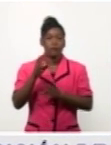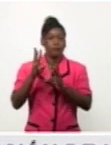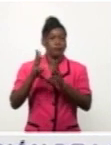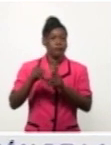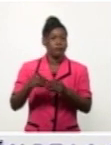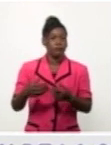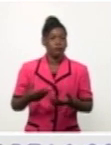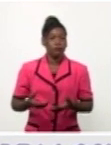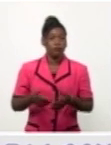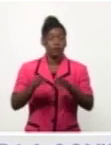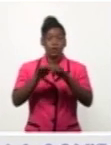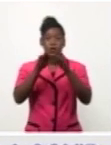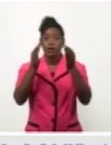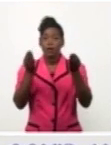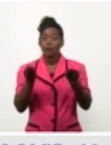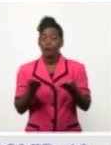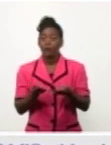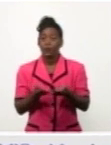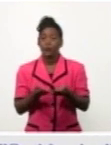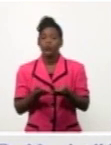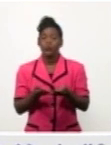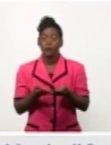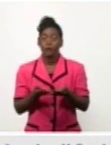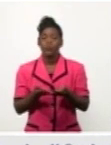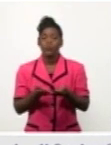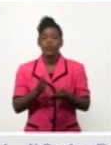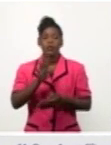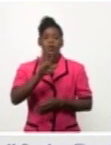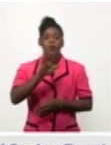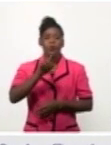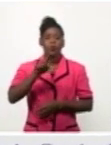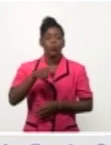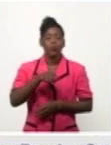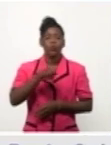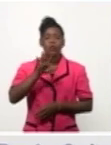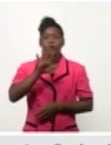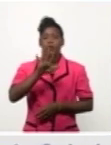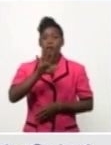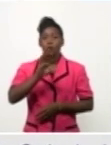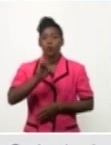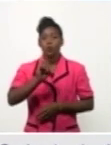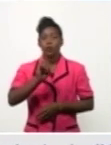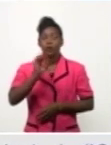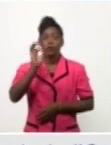433,259 for a lethality in the world of